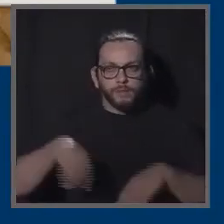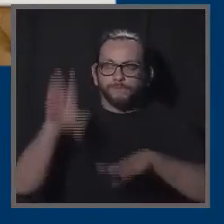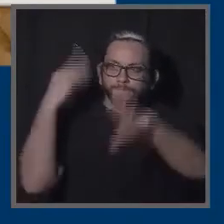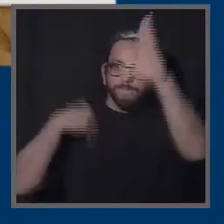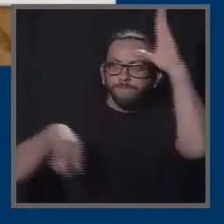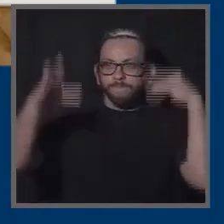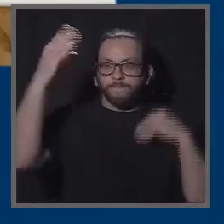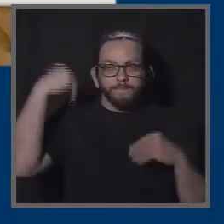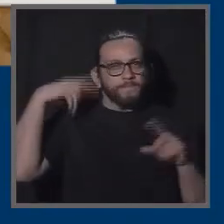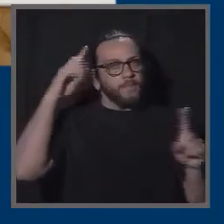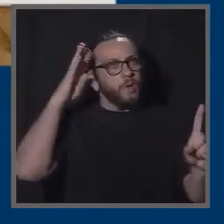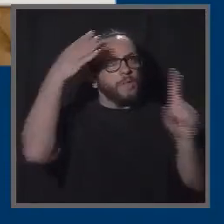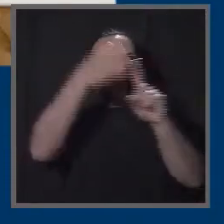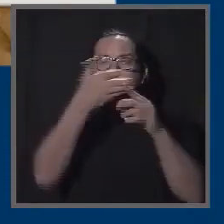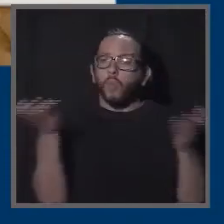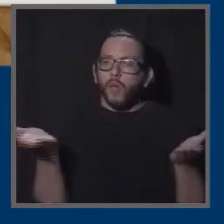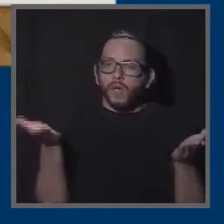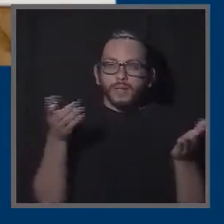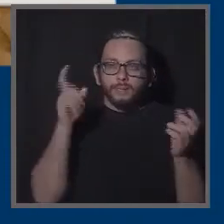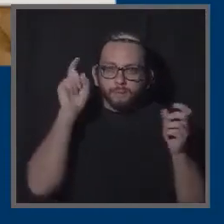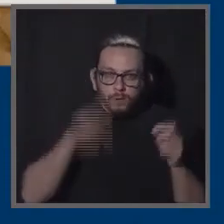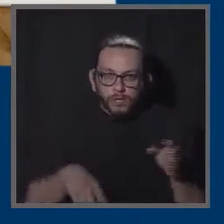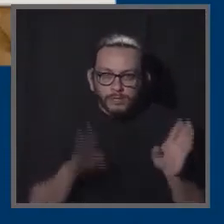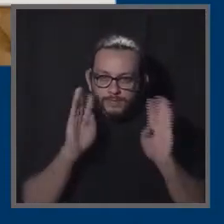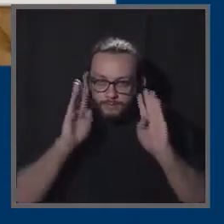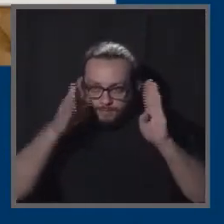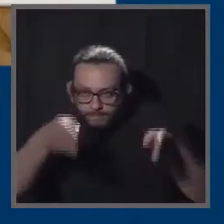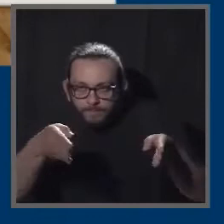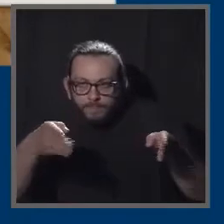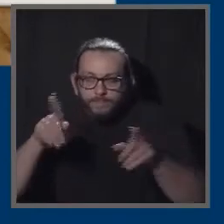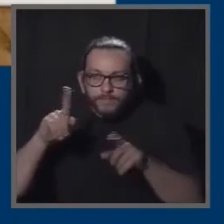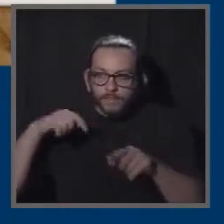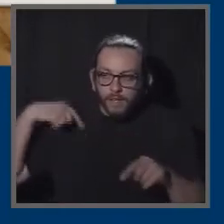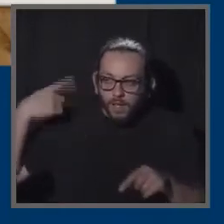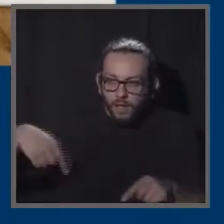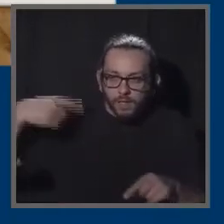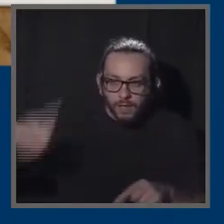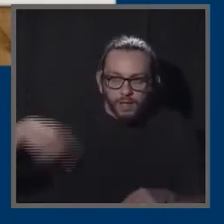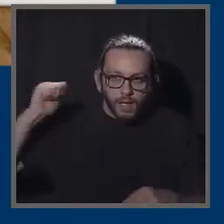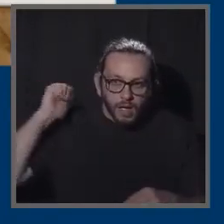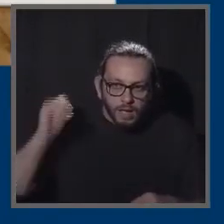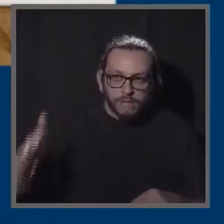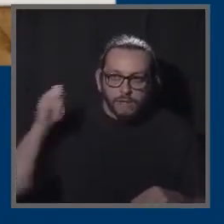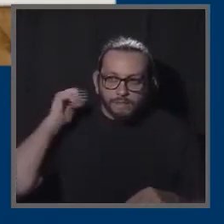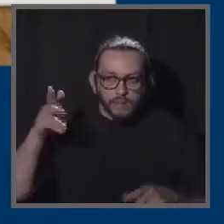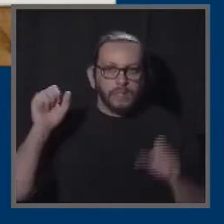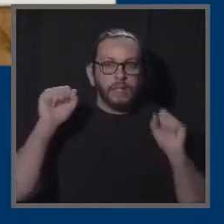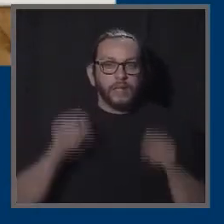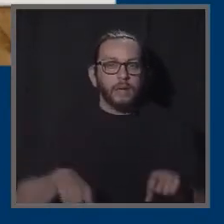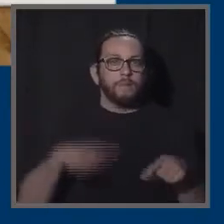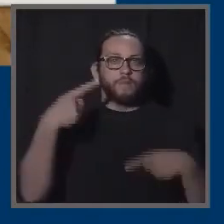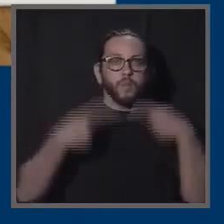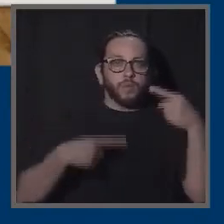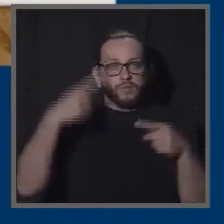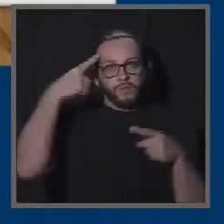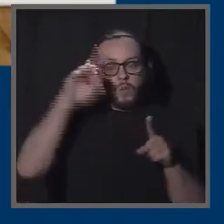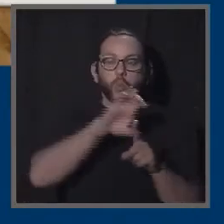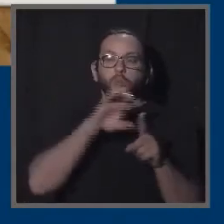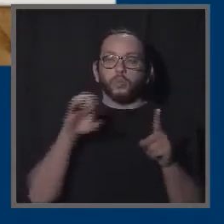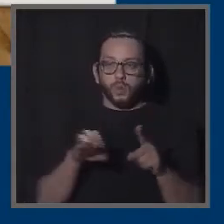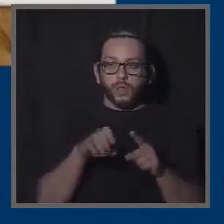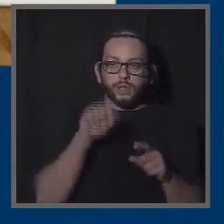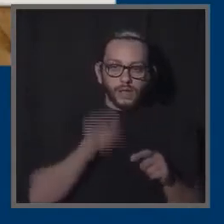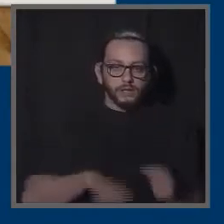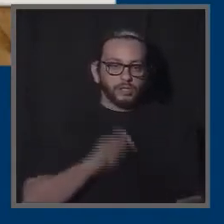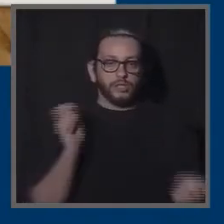to everyday creativity in terms of reframing cultural policy. And we